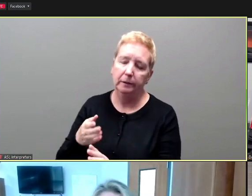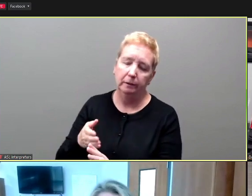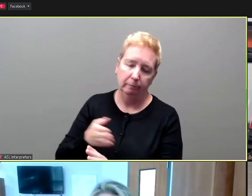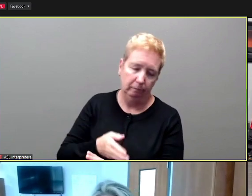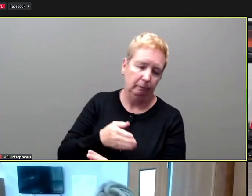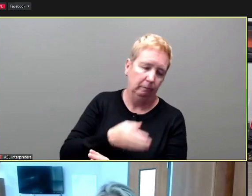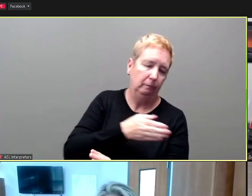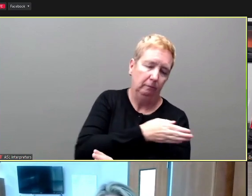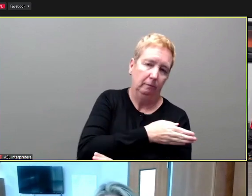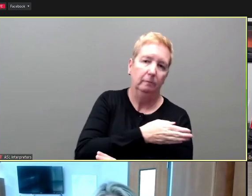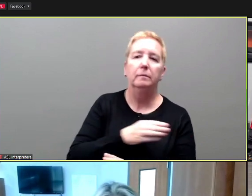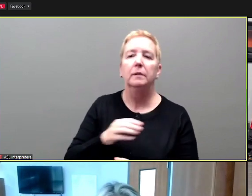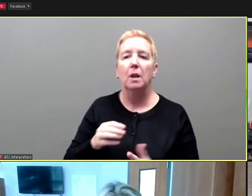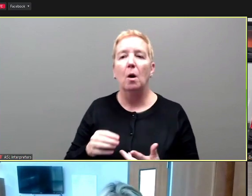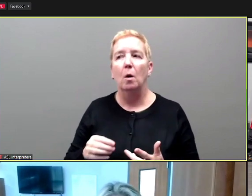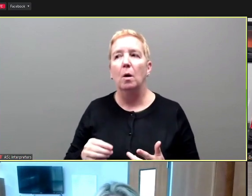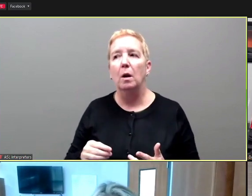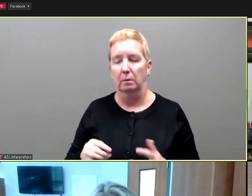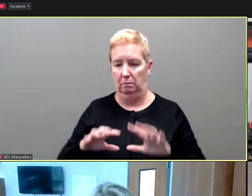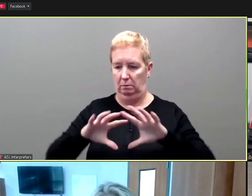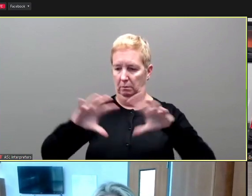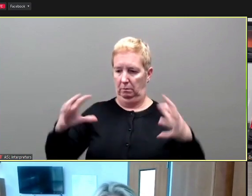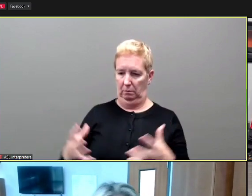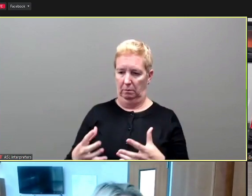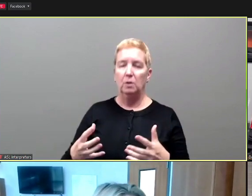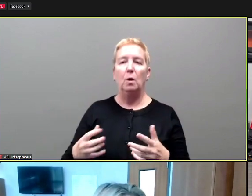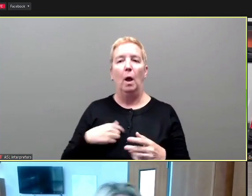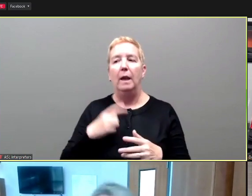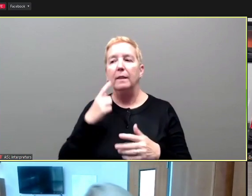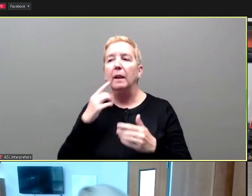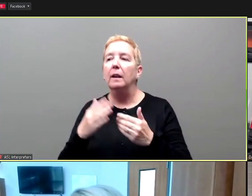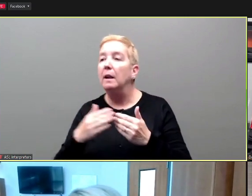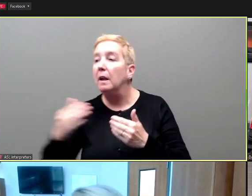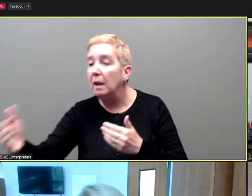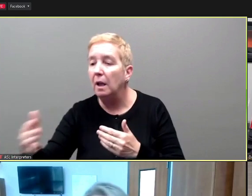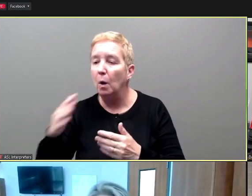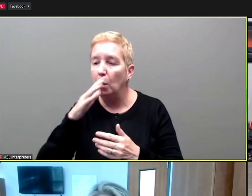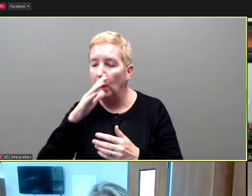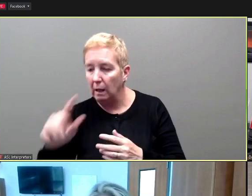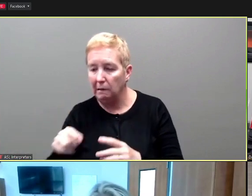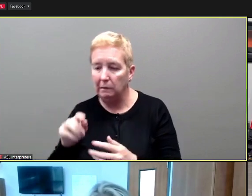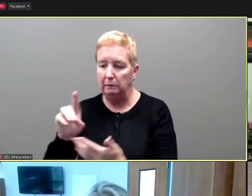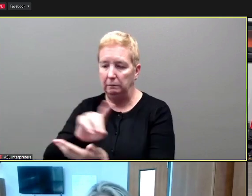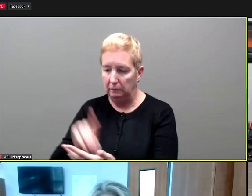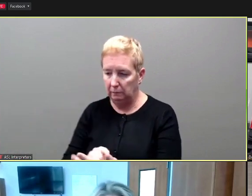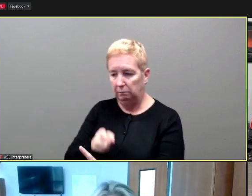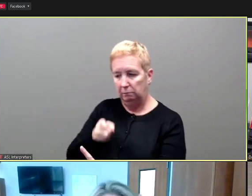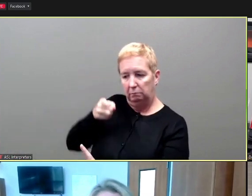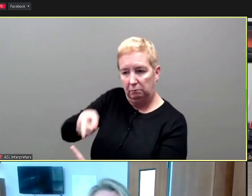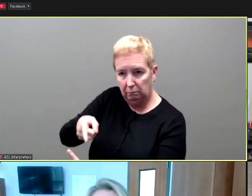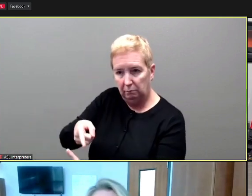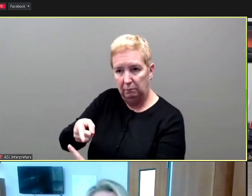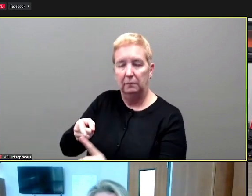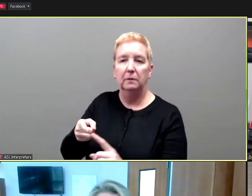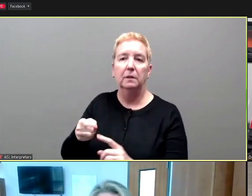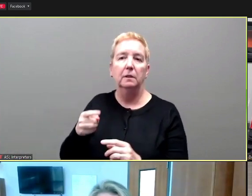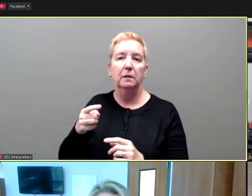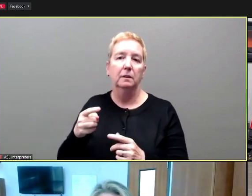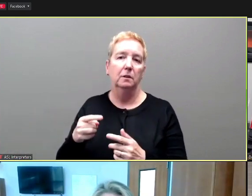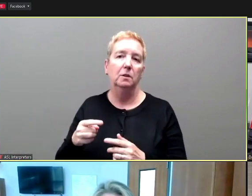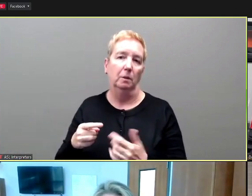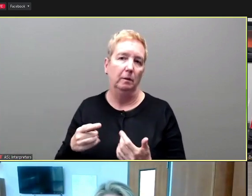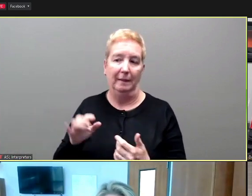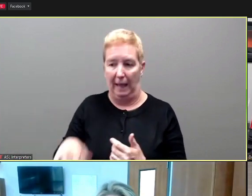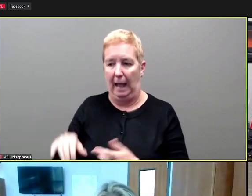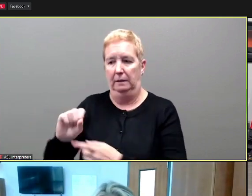So it's going to be tailored more specifically to you for this situation right now.